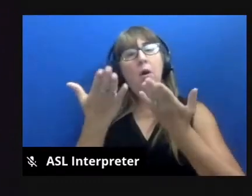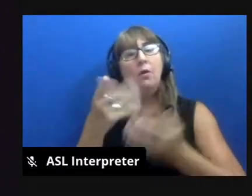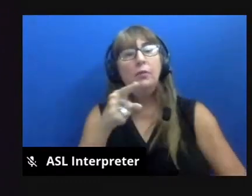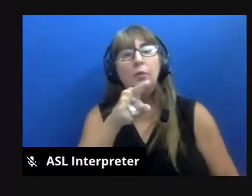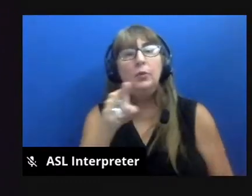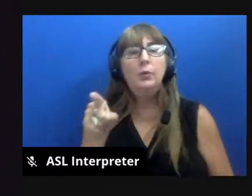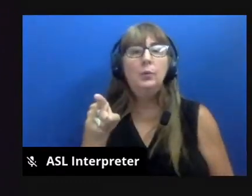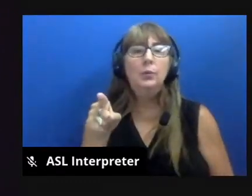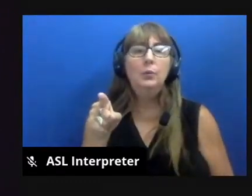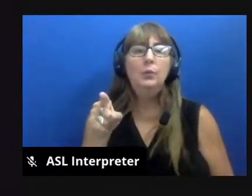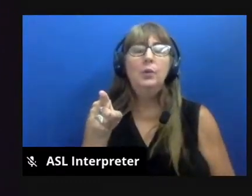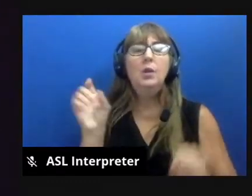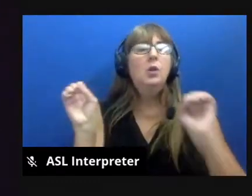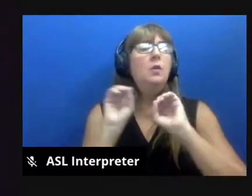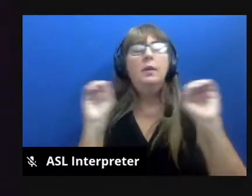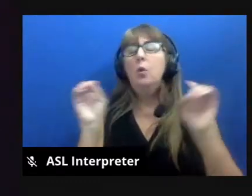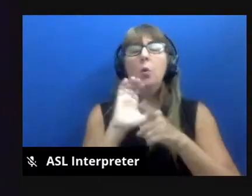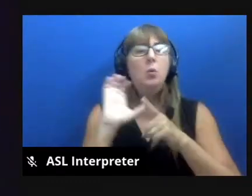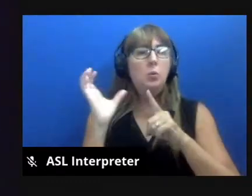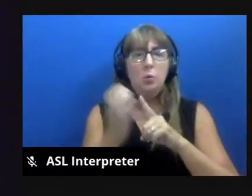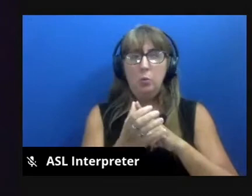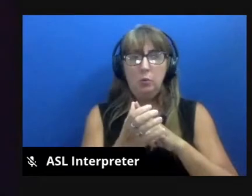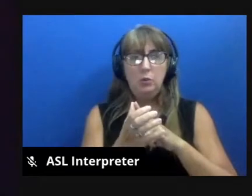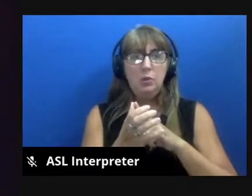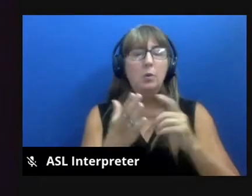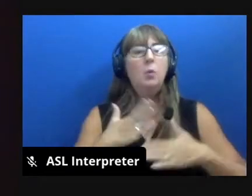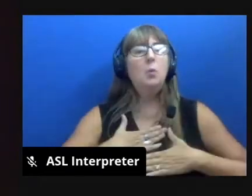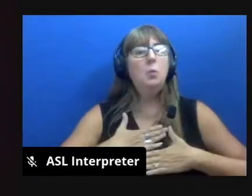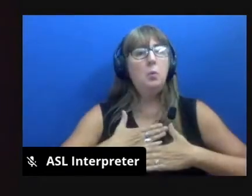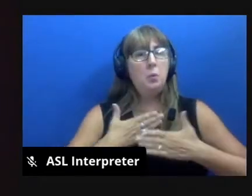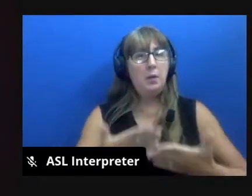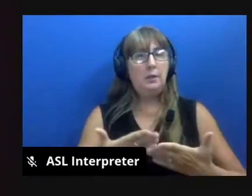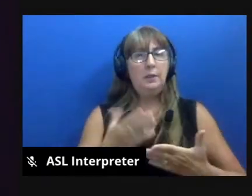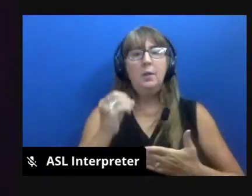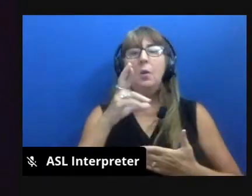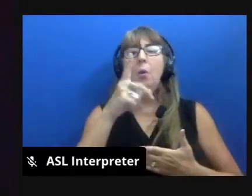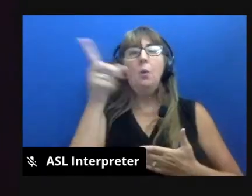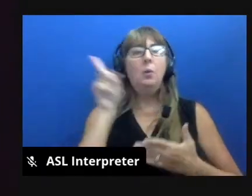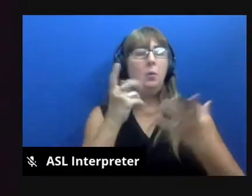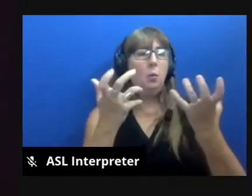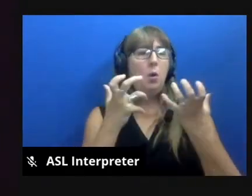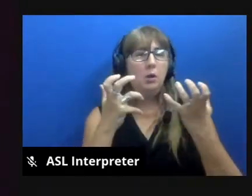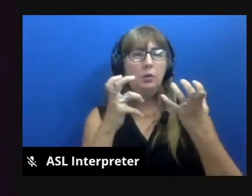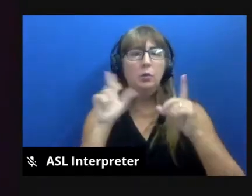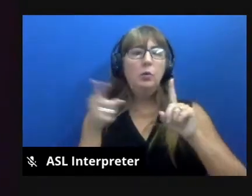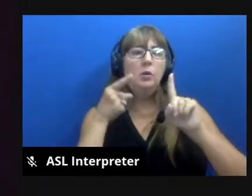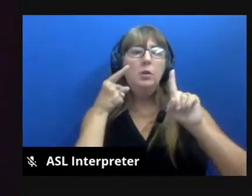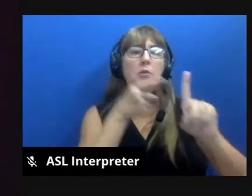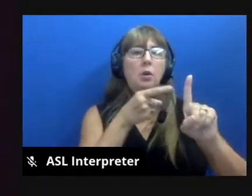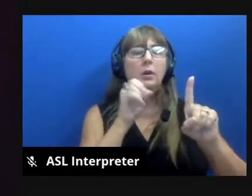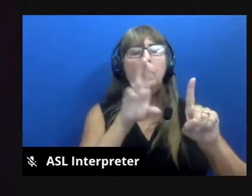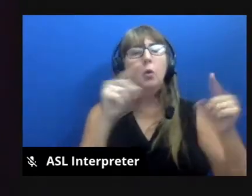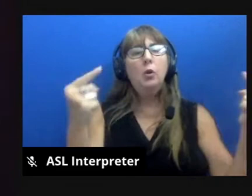that no culture would willingly or want to target or hurt another human group. That's